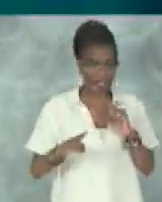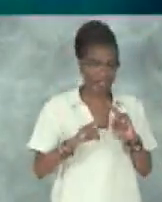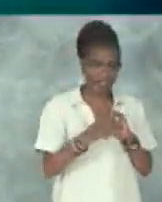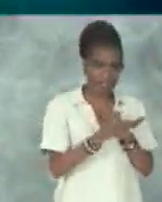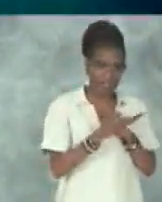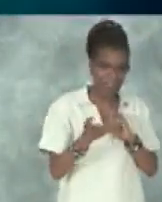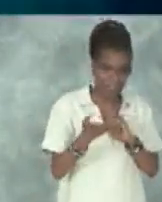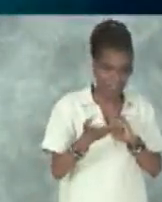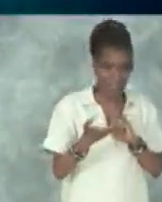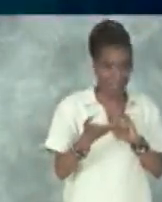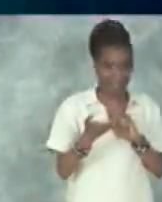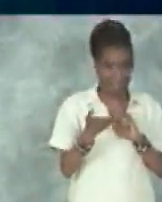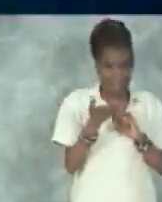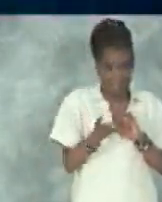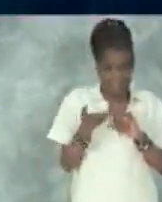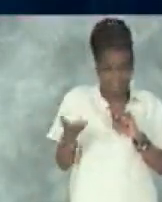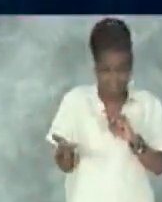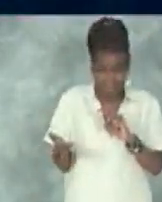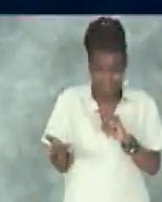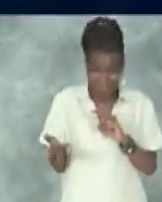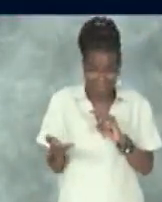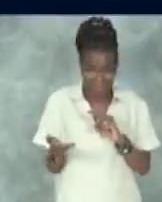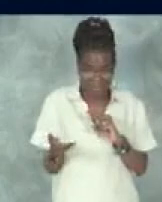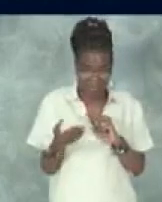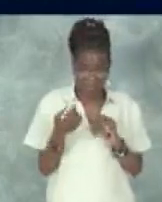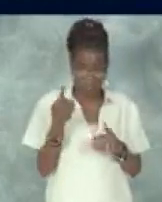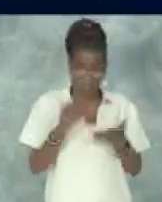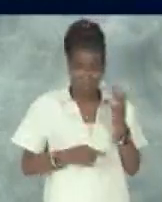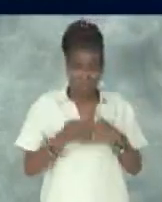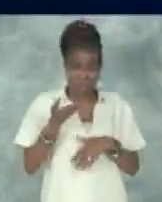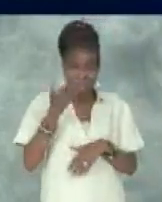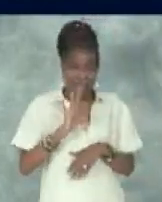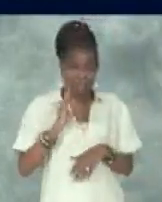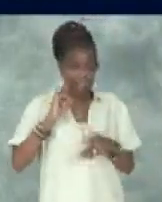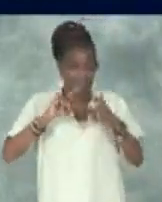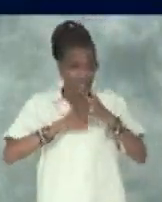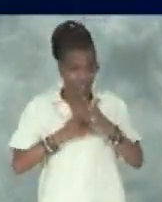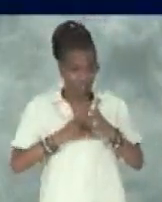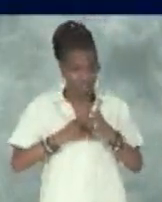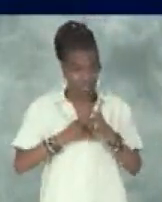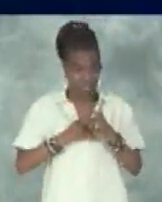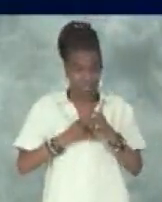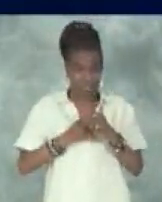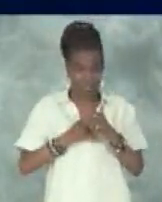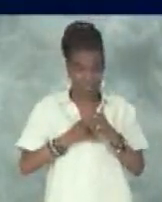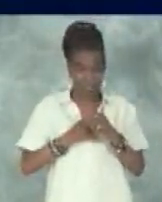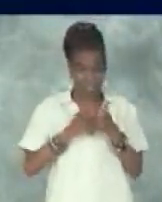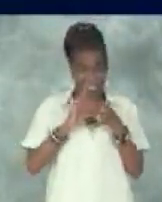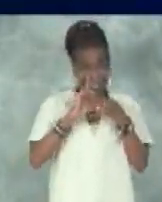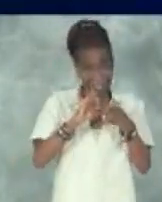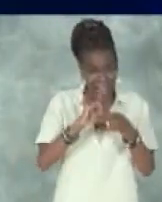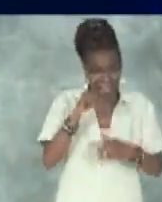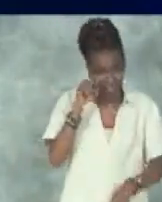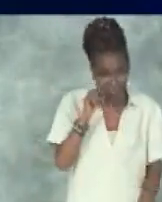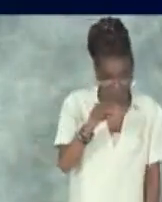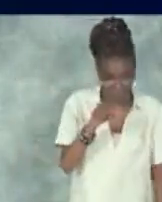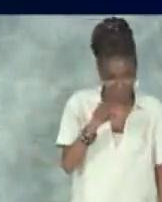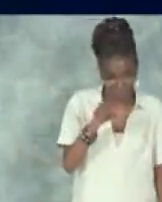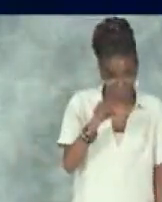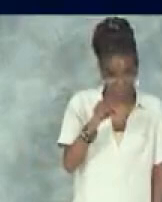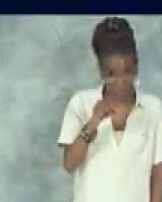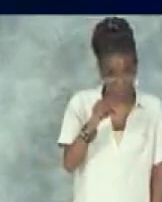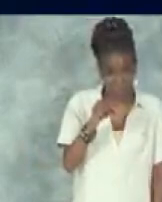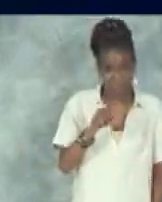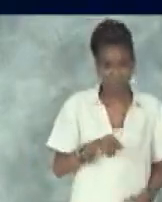thing that God, through Jesus Christ, has started in you,